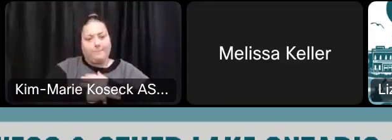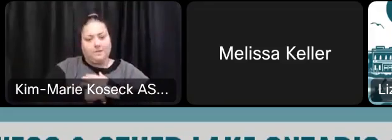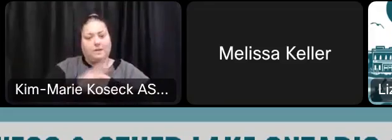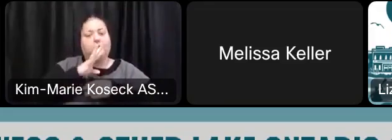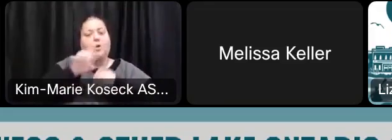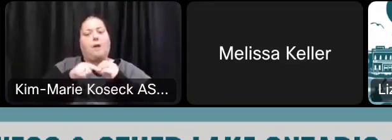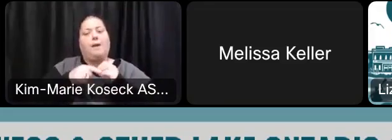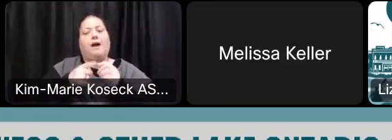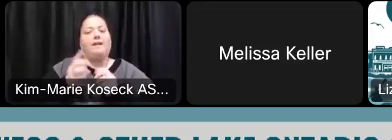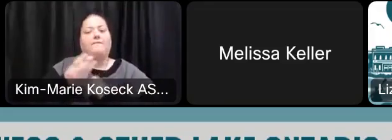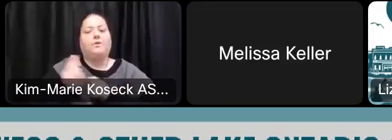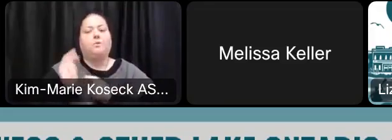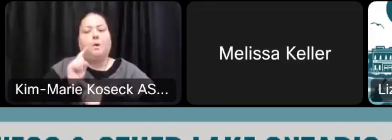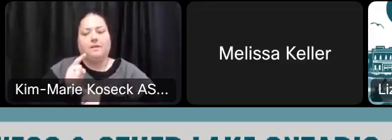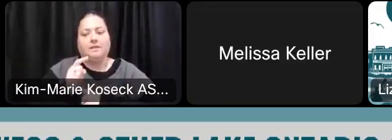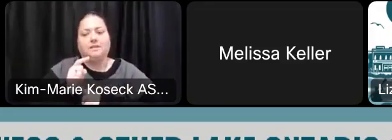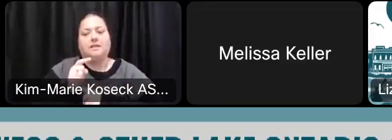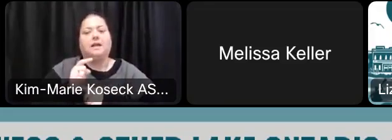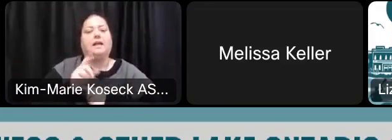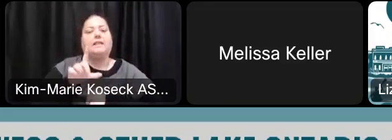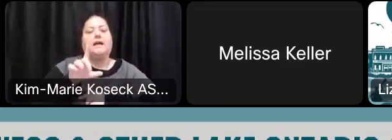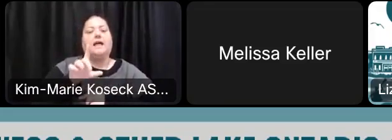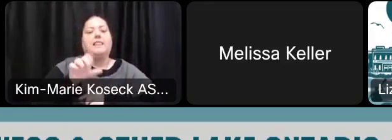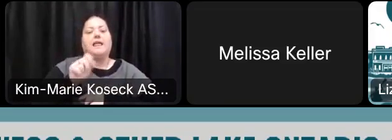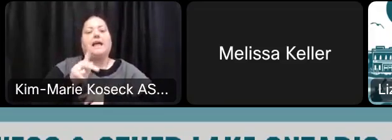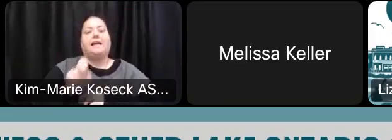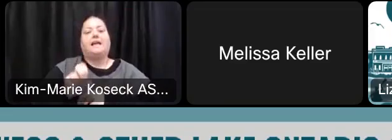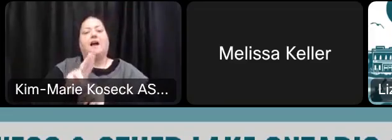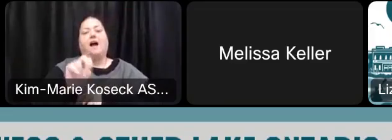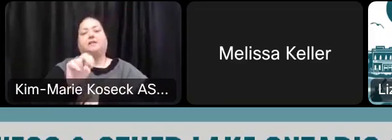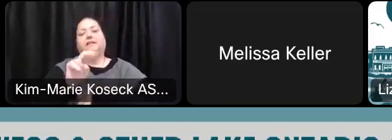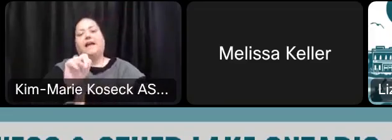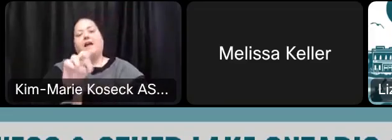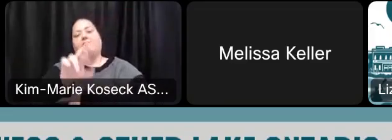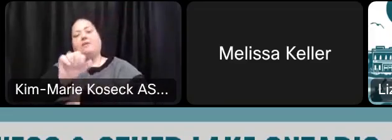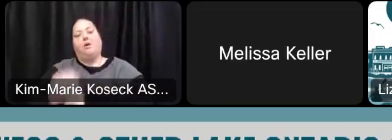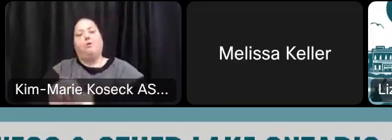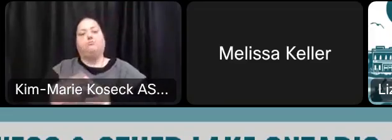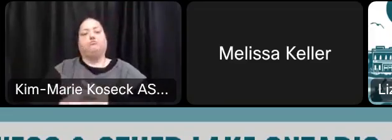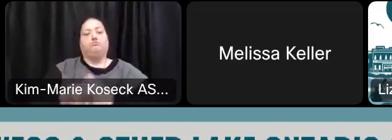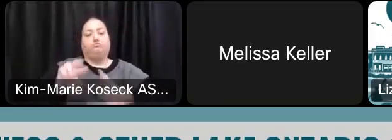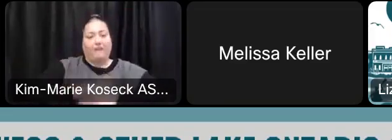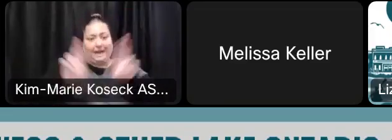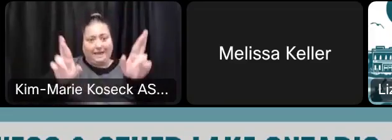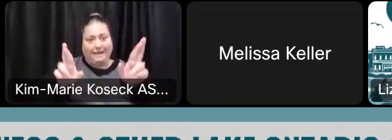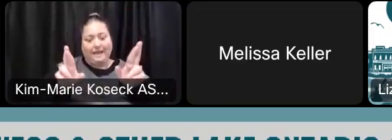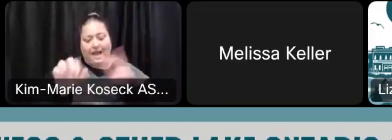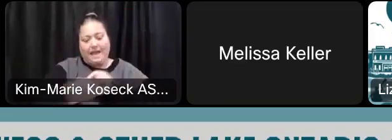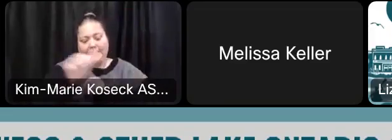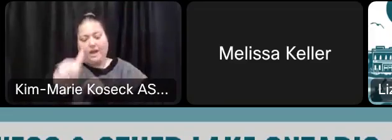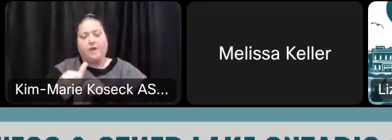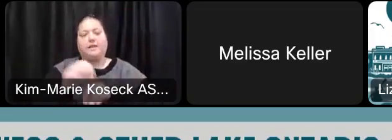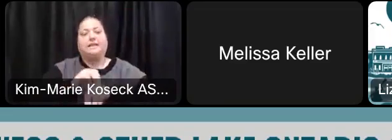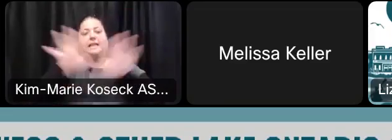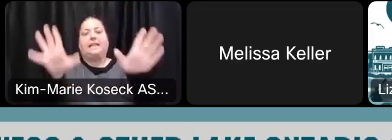few minutes. One is the Lake Ontario READY program, Resilient Economic Development Initiative, and the other one is the